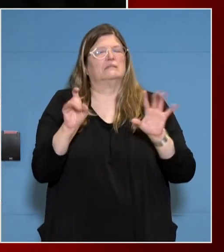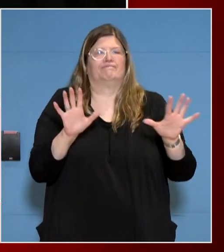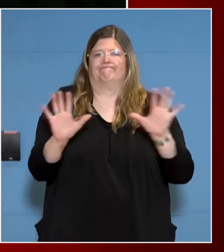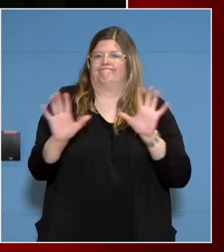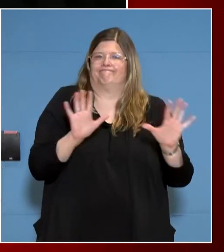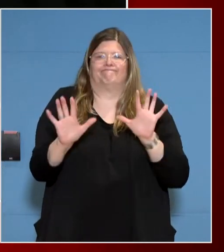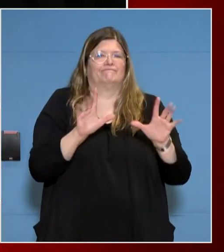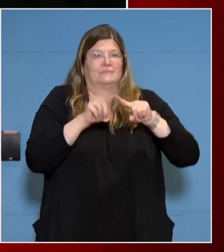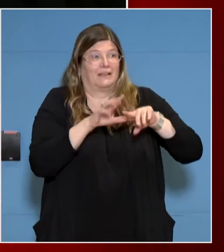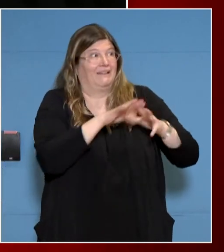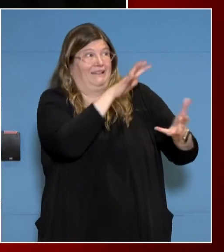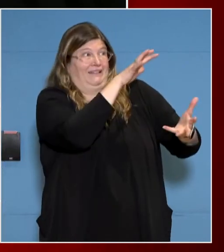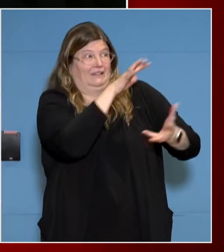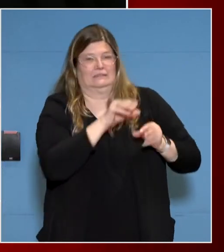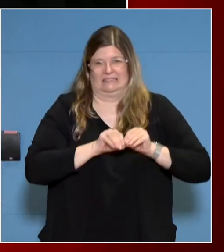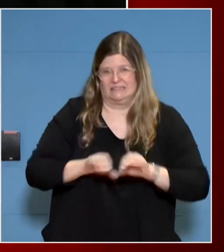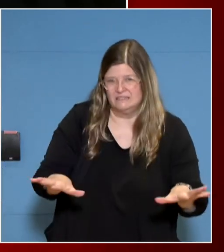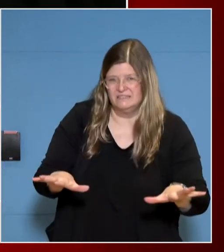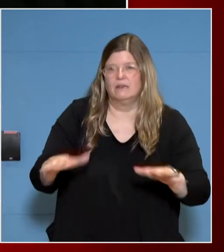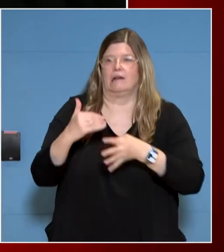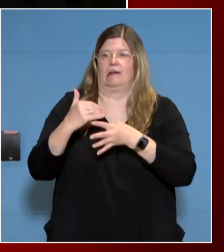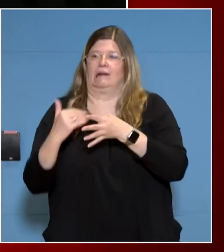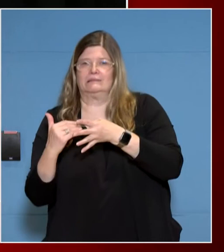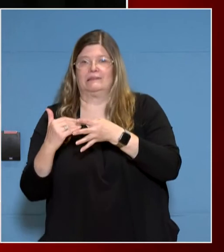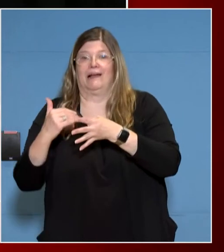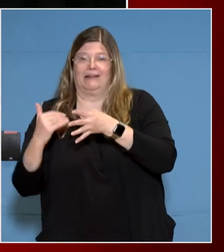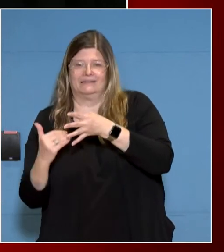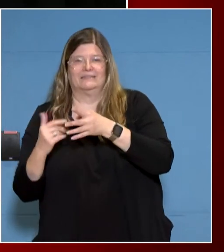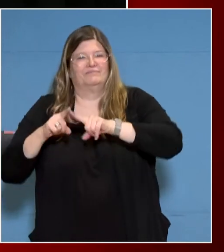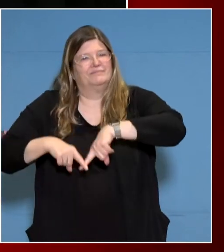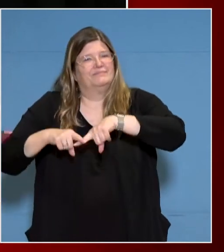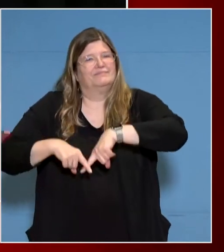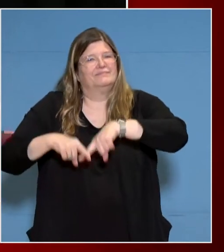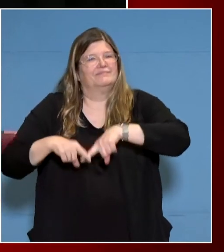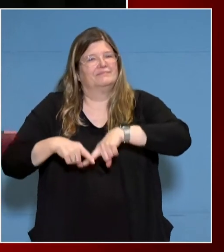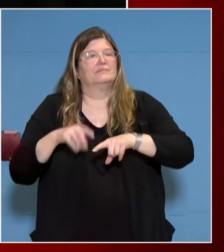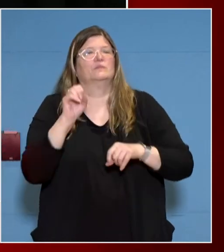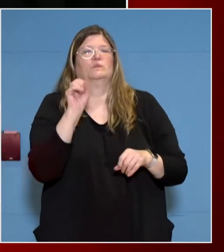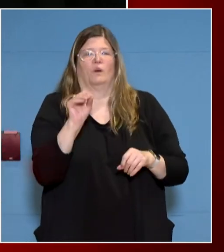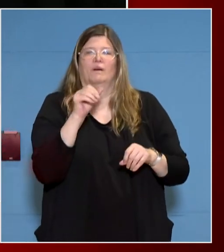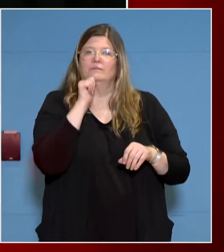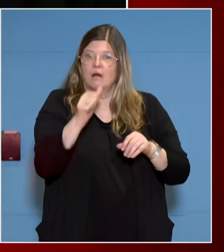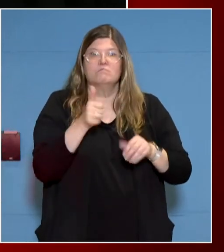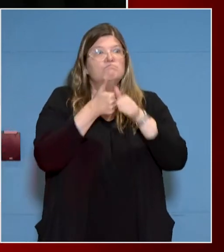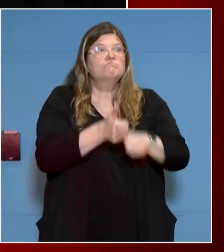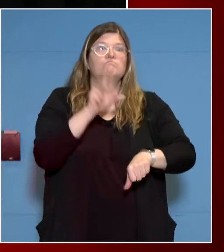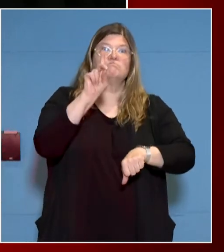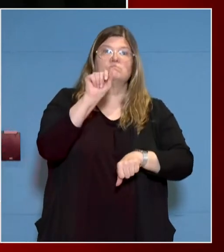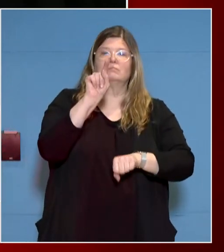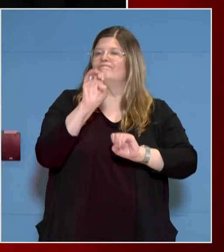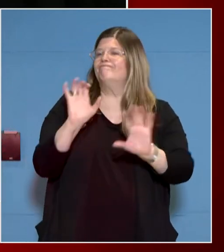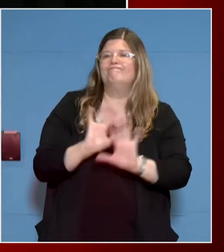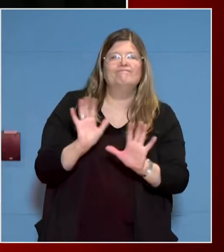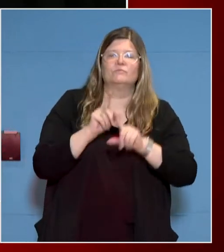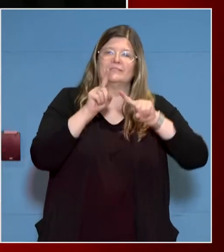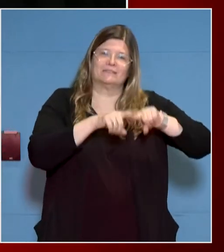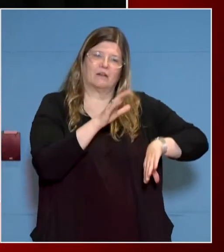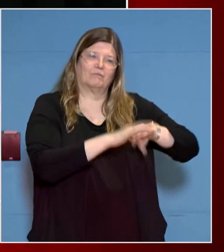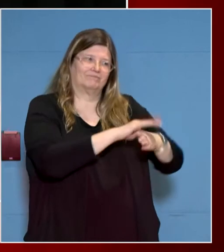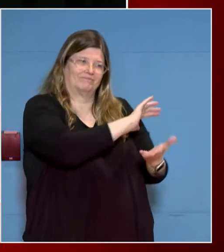with our best plans and us rolling out the phases and the tiers 2 weeks ago, we are still in a position where